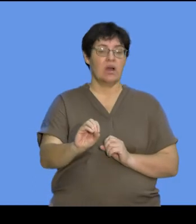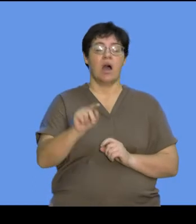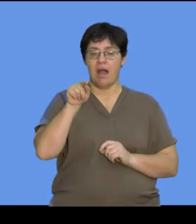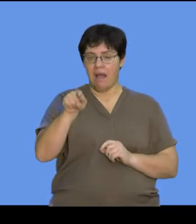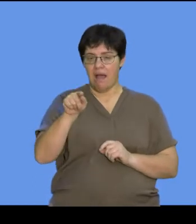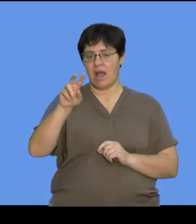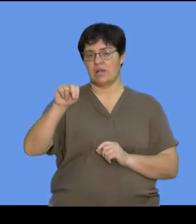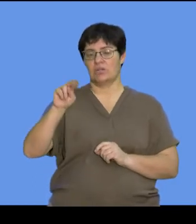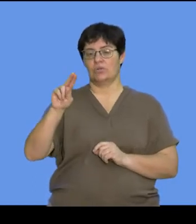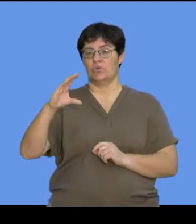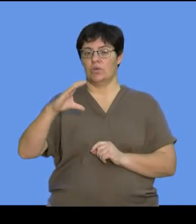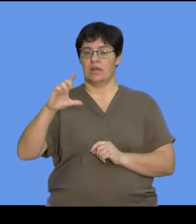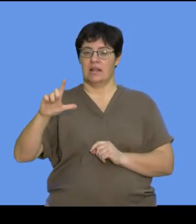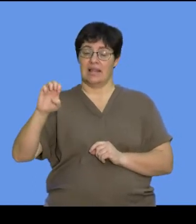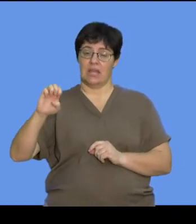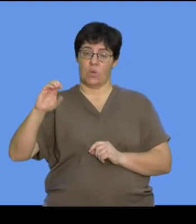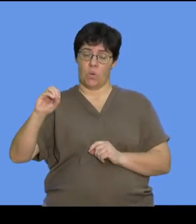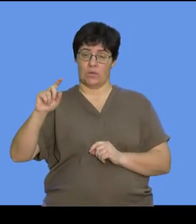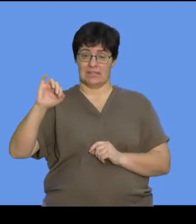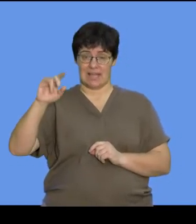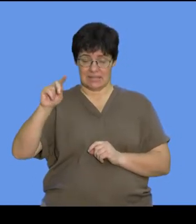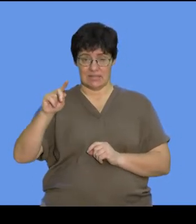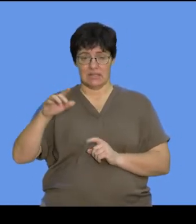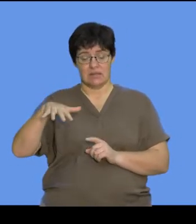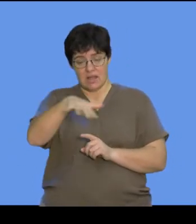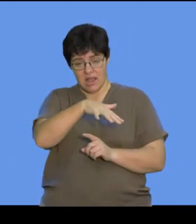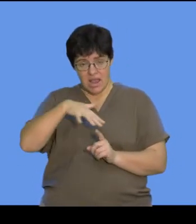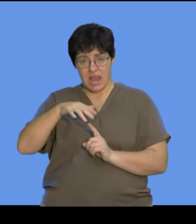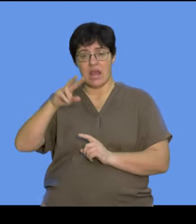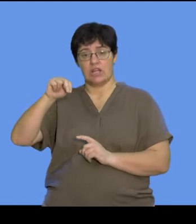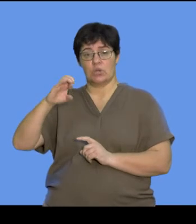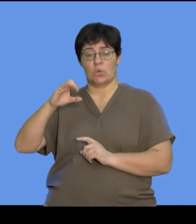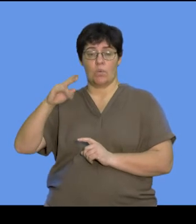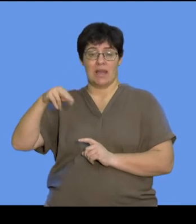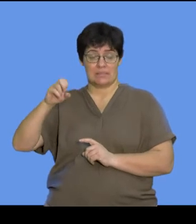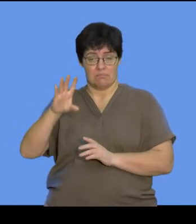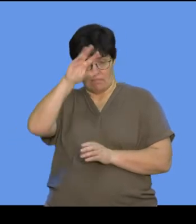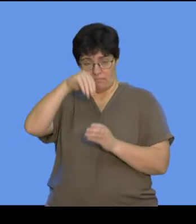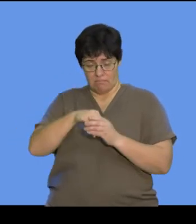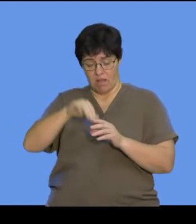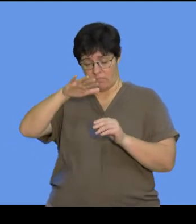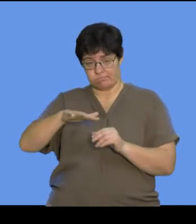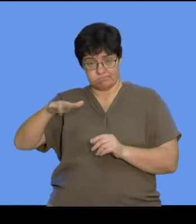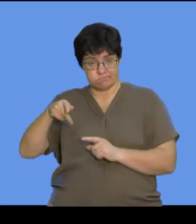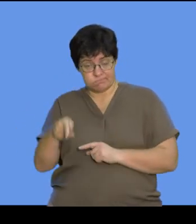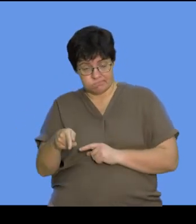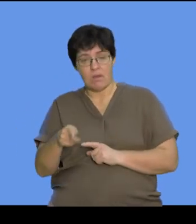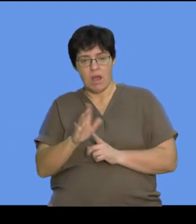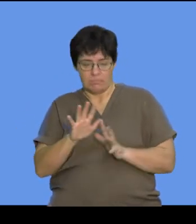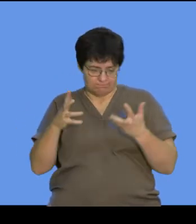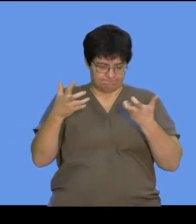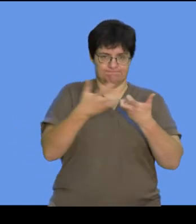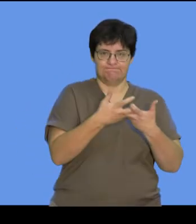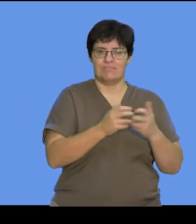find that the nucleotides that are floating in the cytoplasm, the nucleoplasm, are brought in